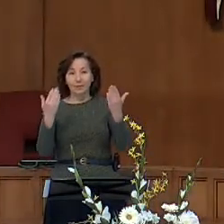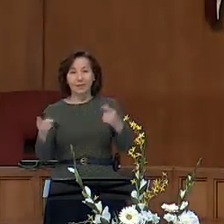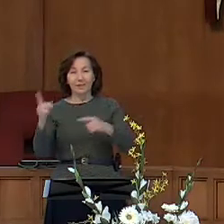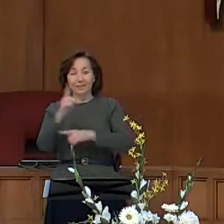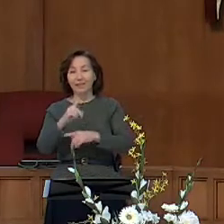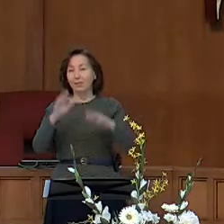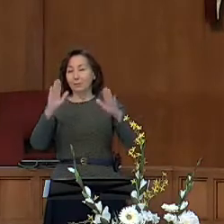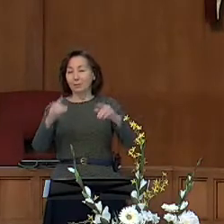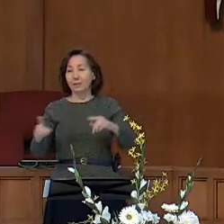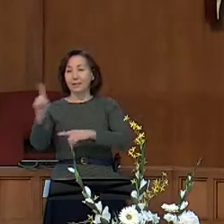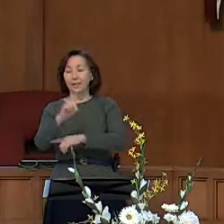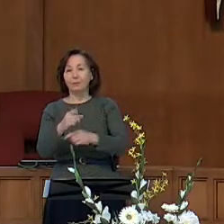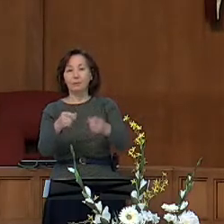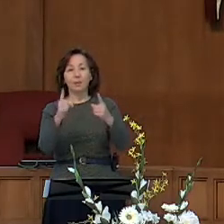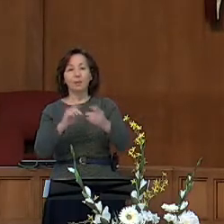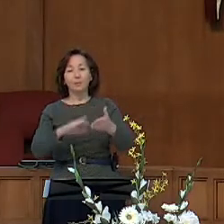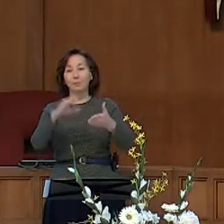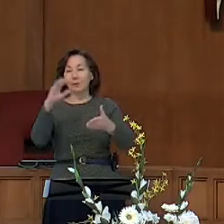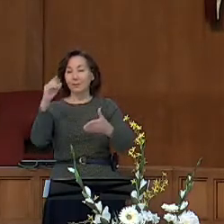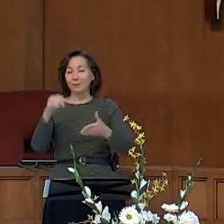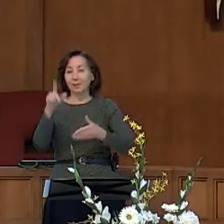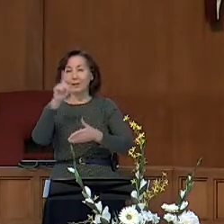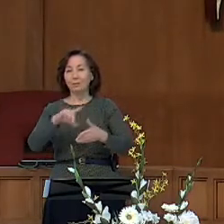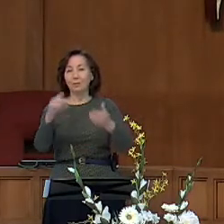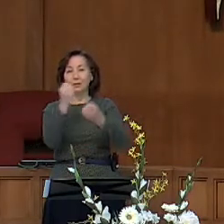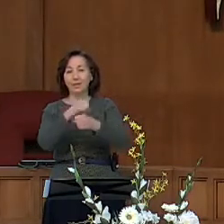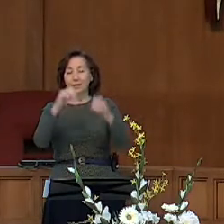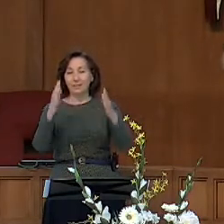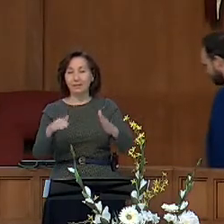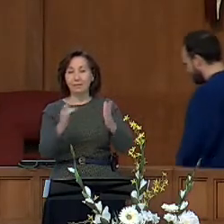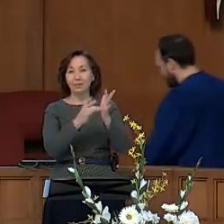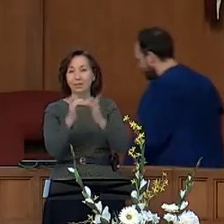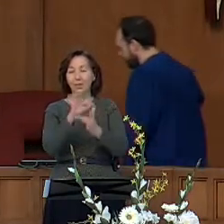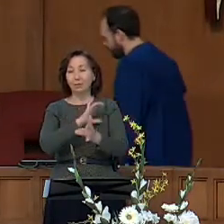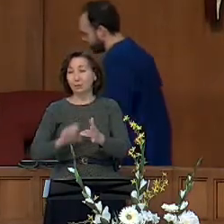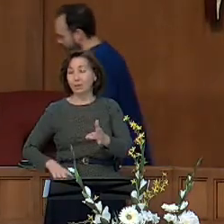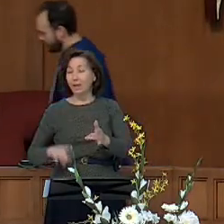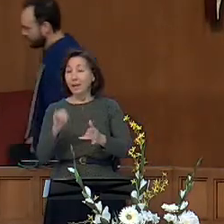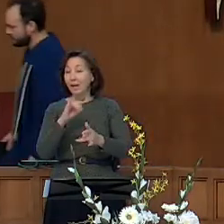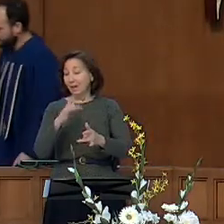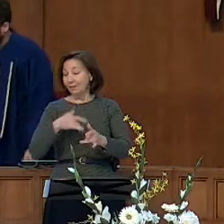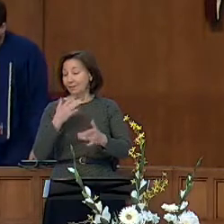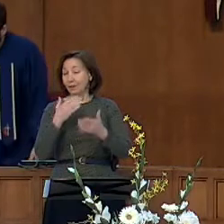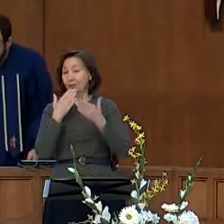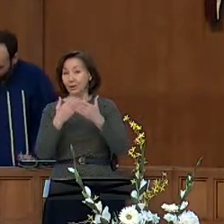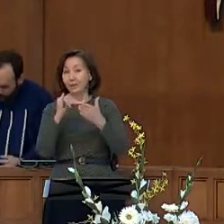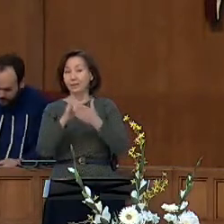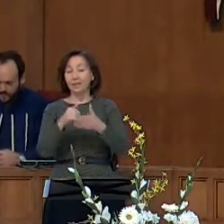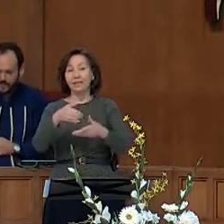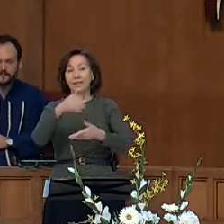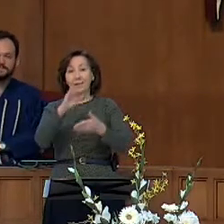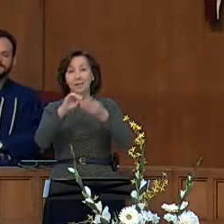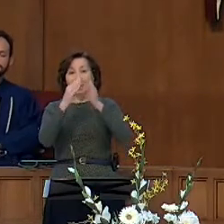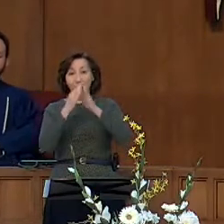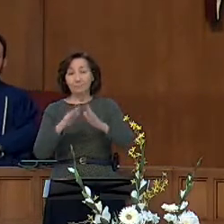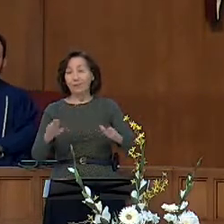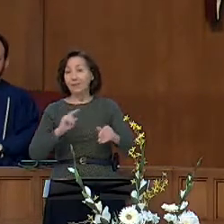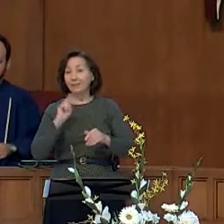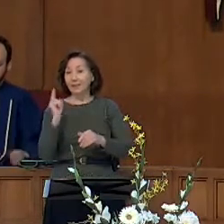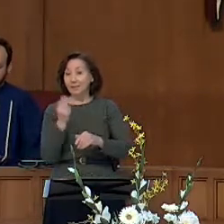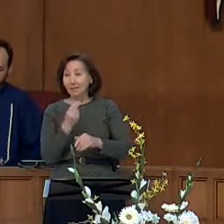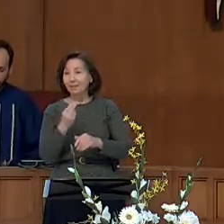as we come to magnify our Lord and Savior, Jesus Christ. I feel good here today. I feel good that God has blessed us. I know